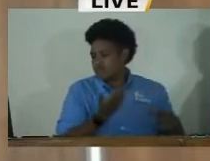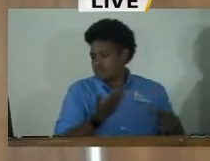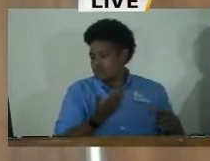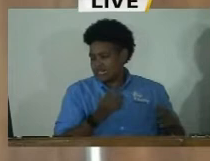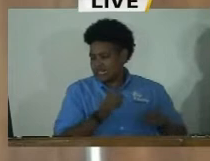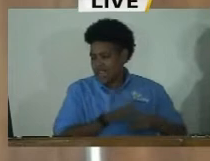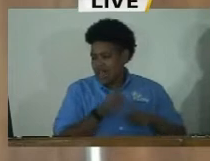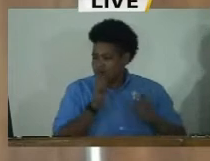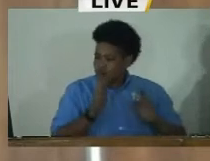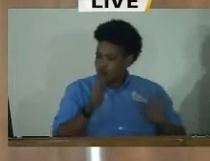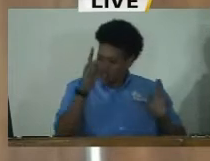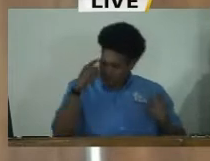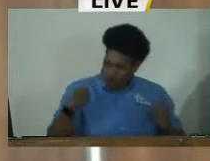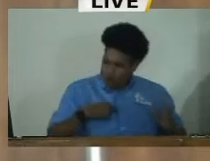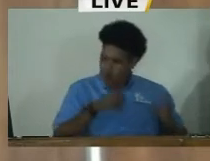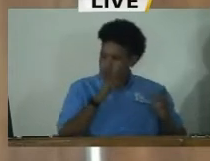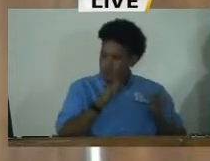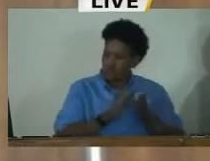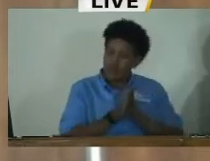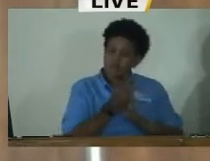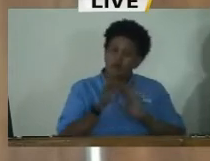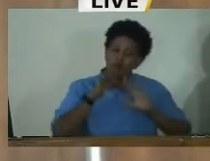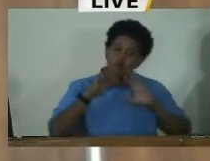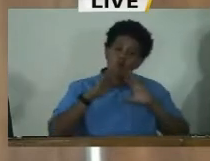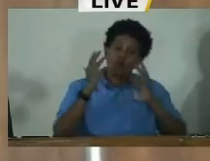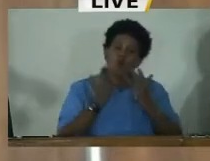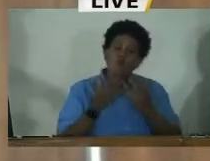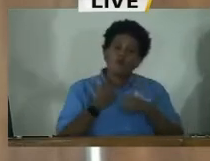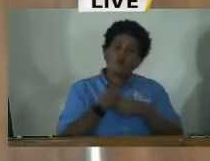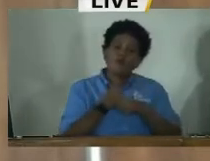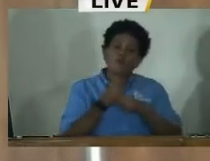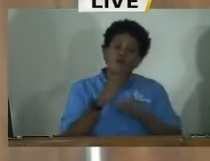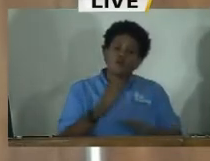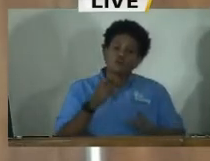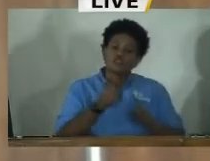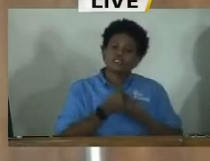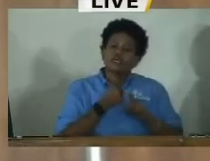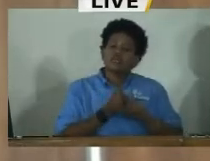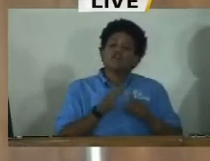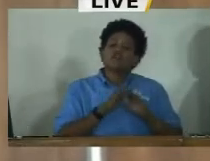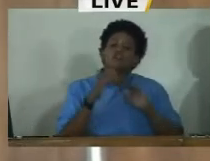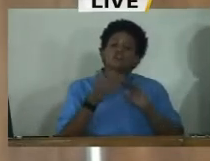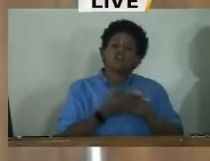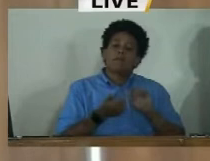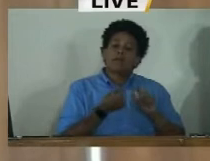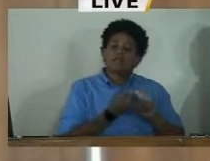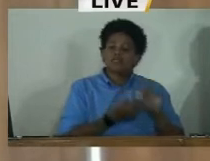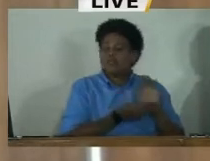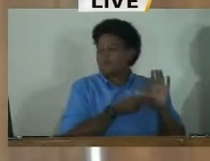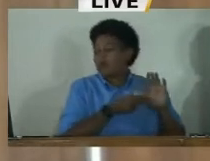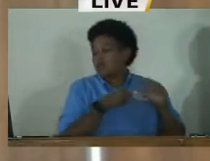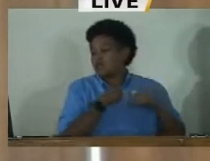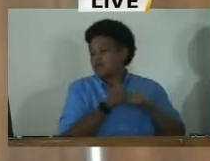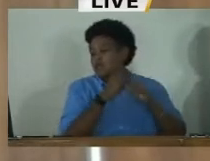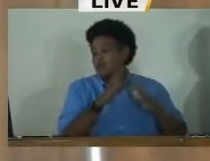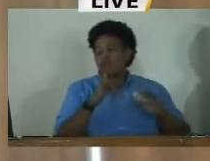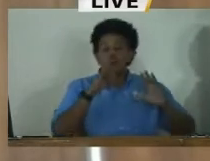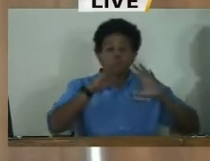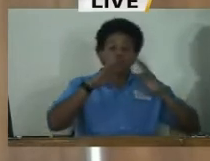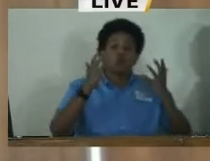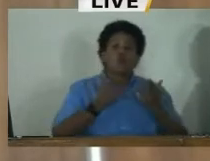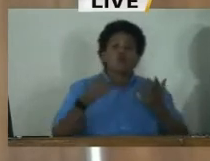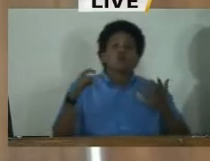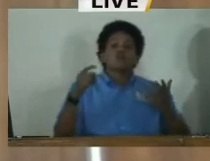is urgent for us to become global producers of Jamaican branded products the